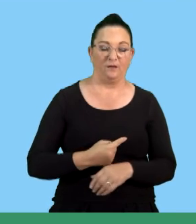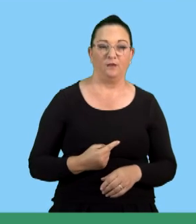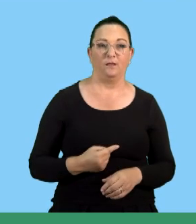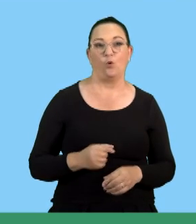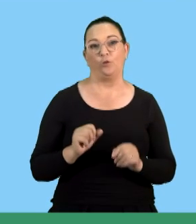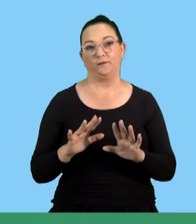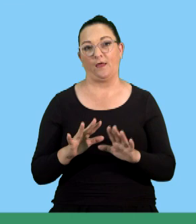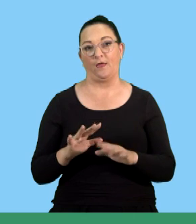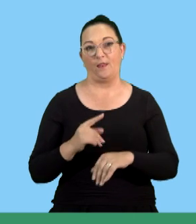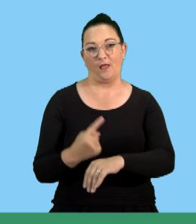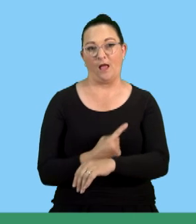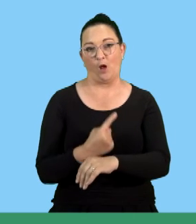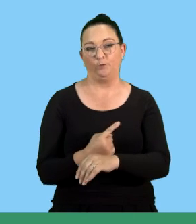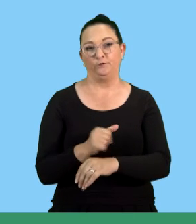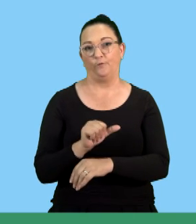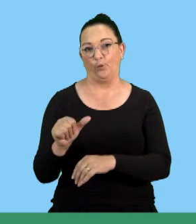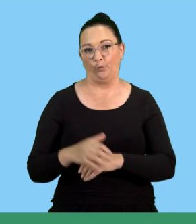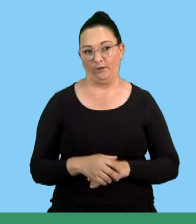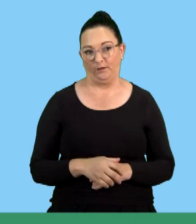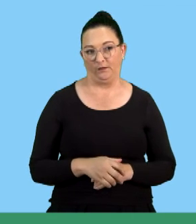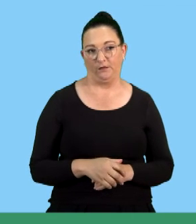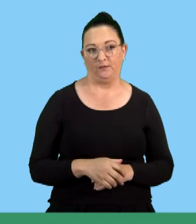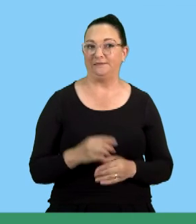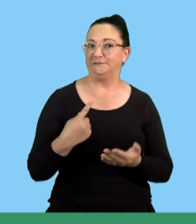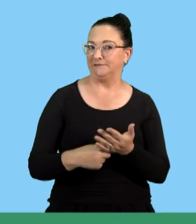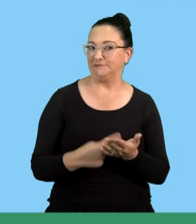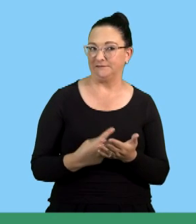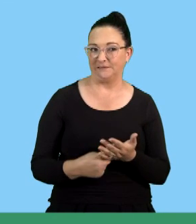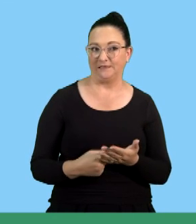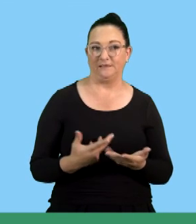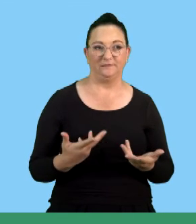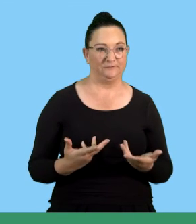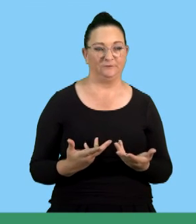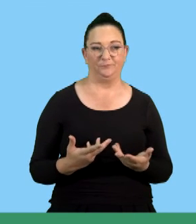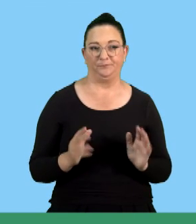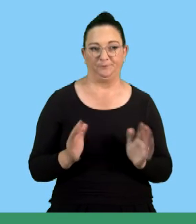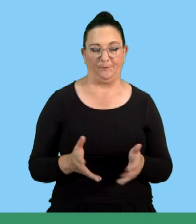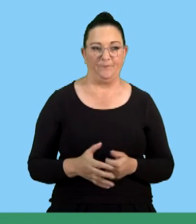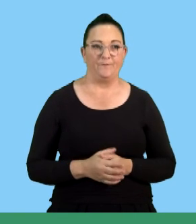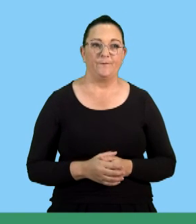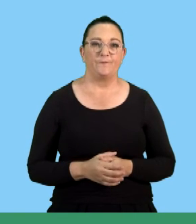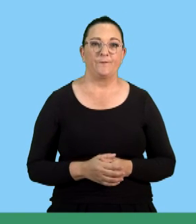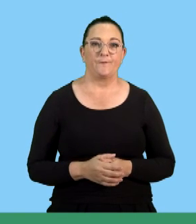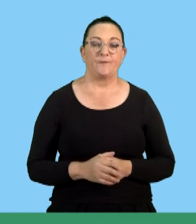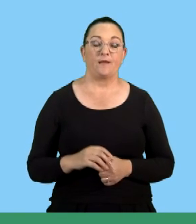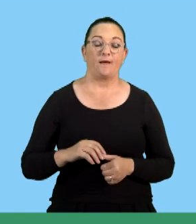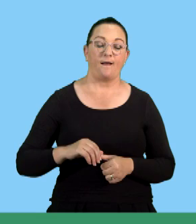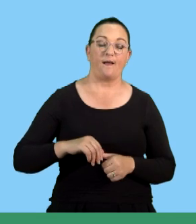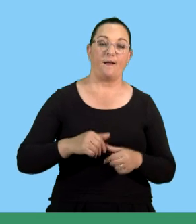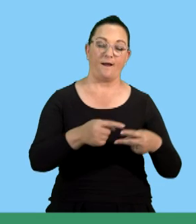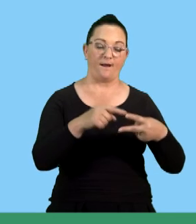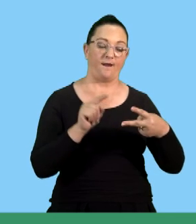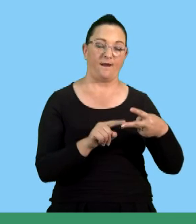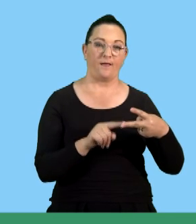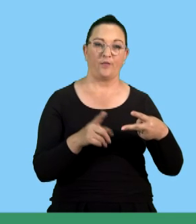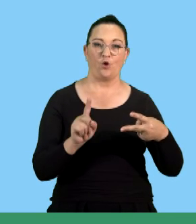per week. Remember, the question said discuss. It didn't say mention or list or name. Right, the second provision that you can think